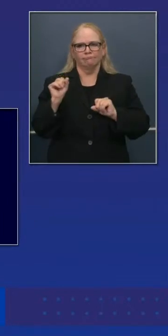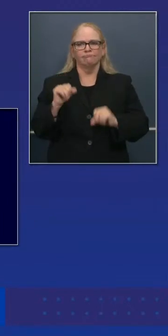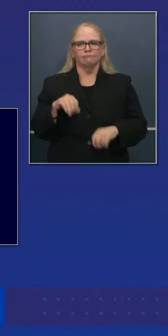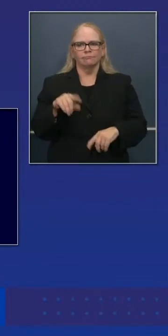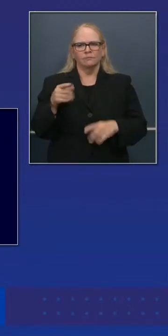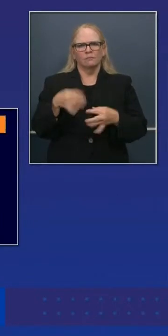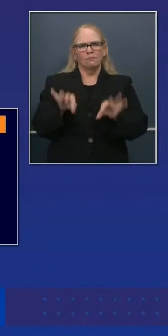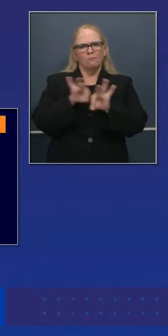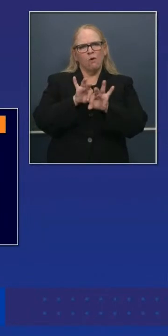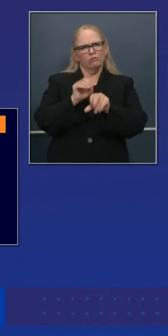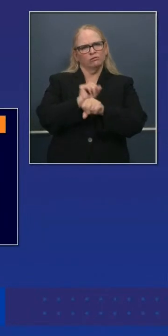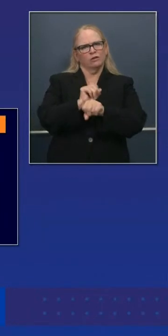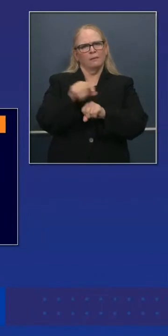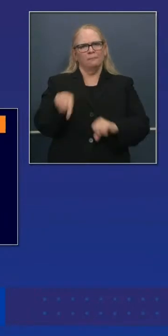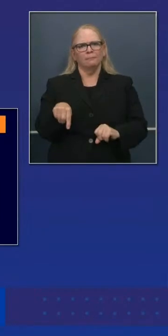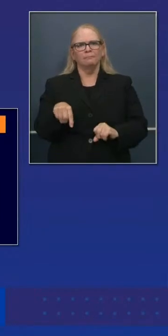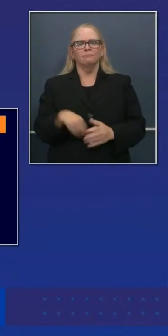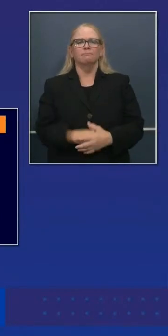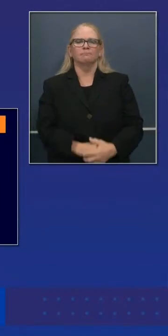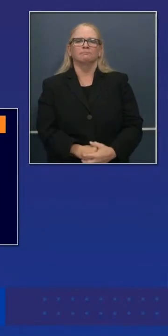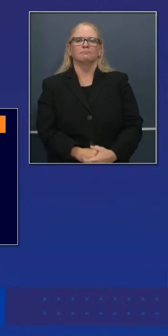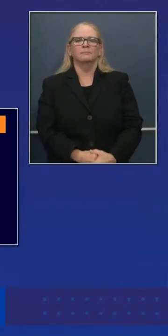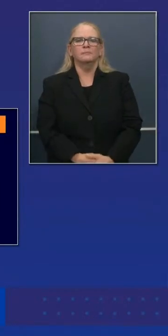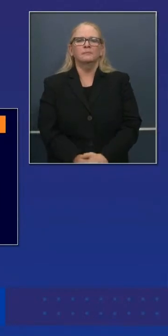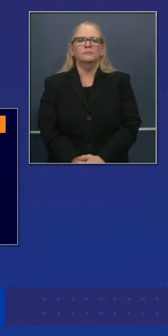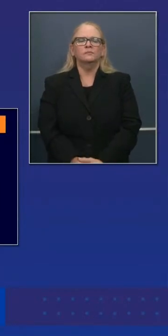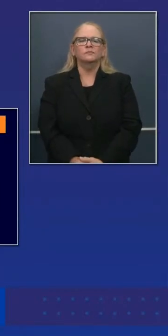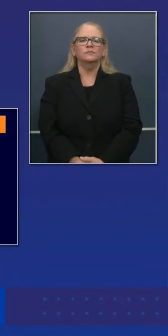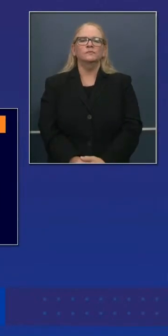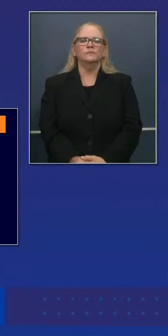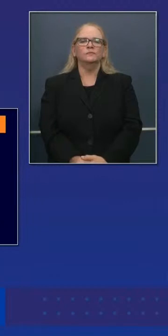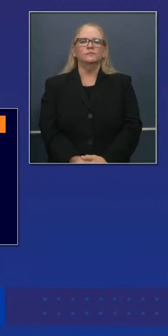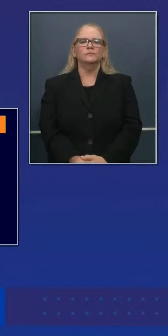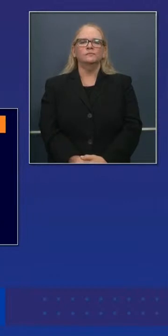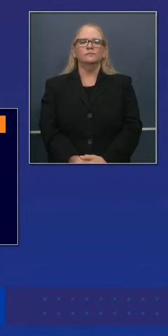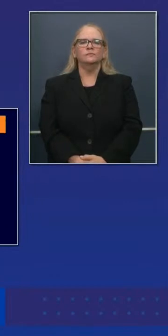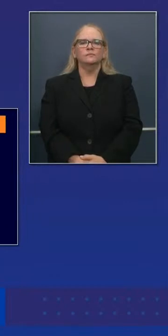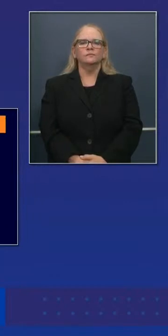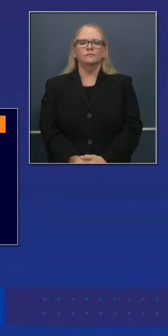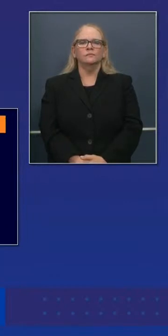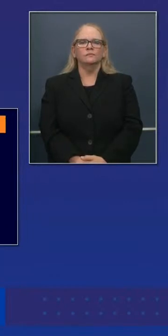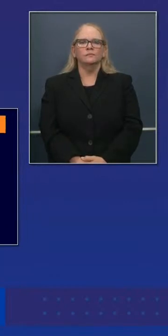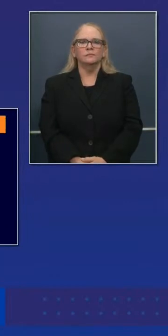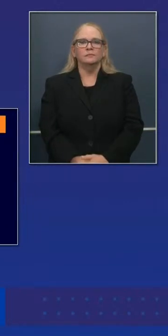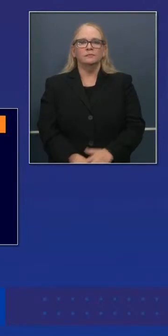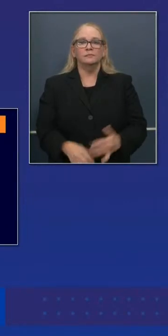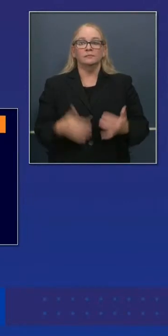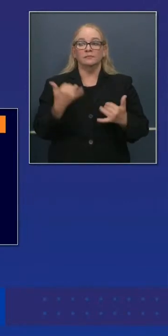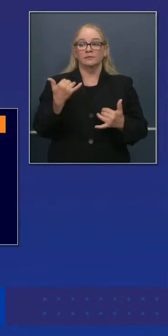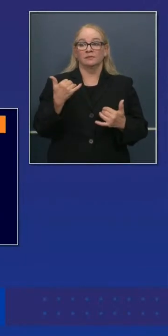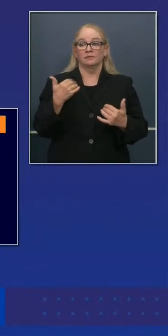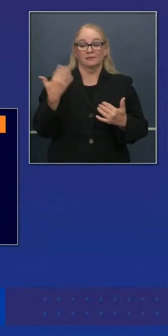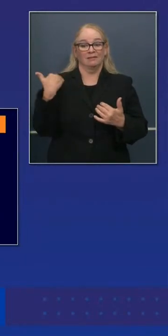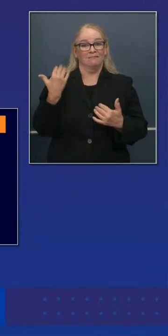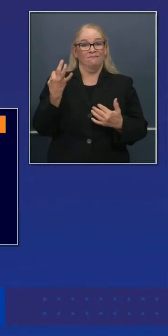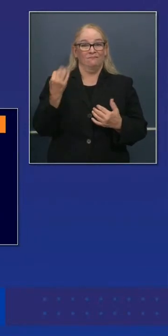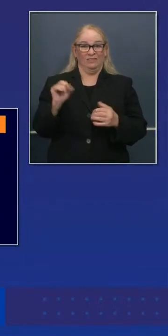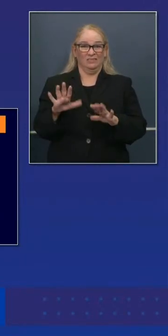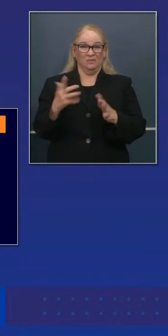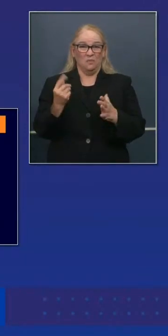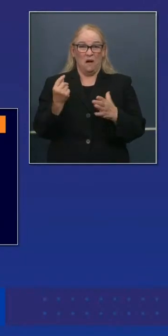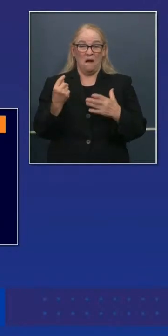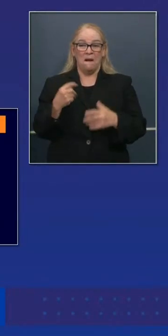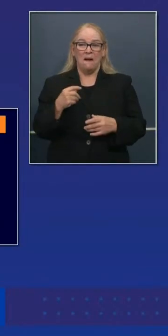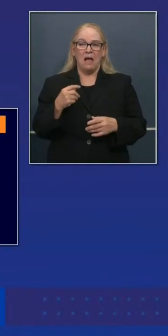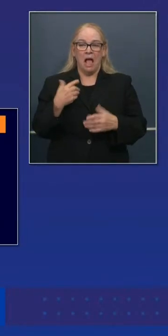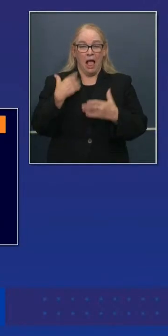role for her. So as the governor mentioned, we did a number of things over the weekend. I spoke to you on